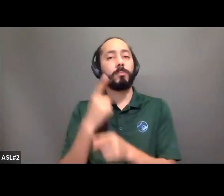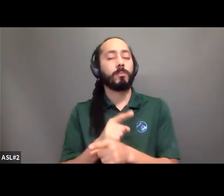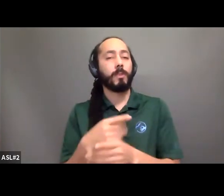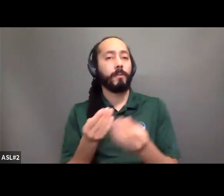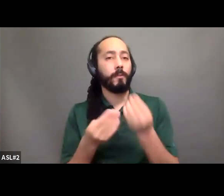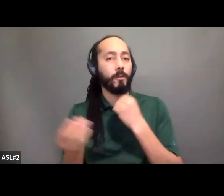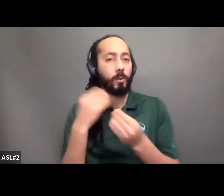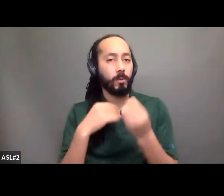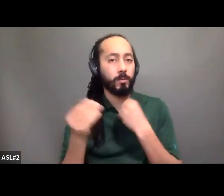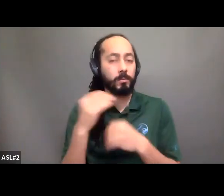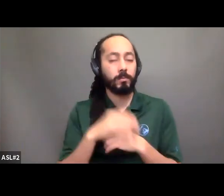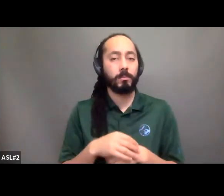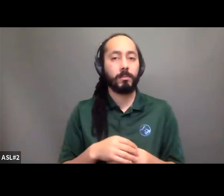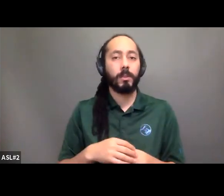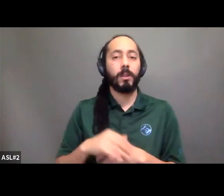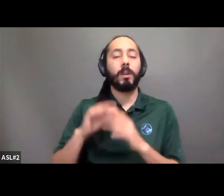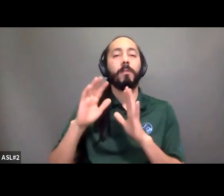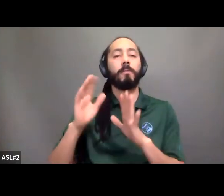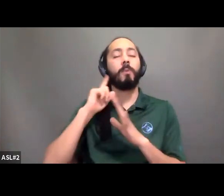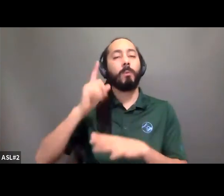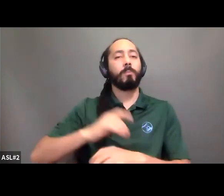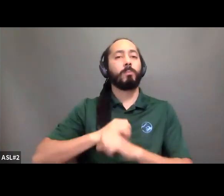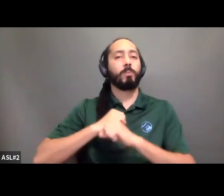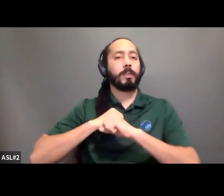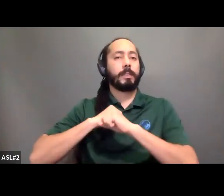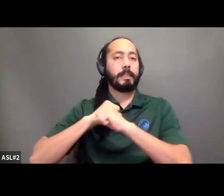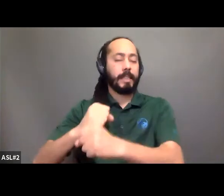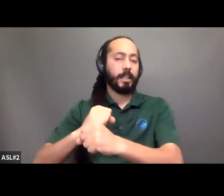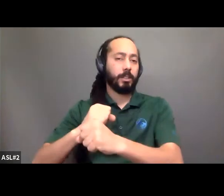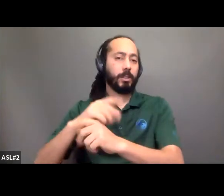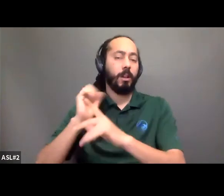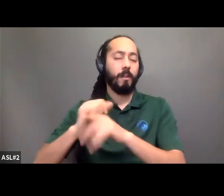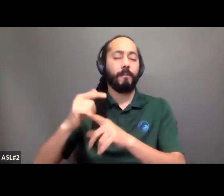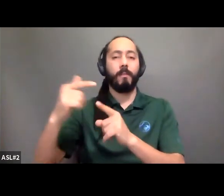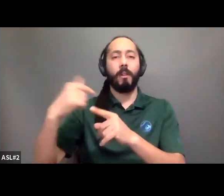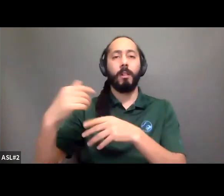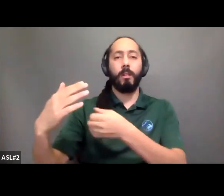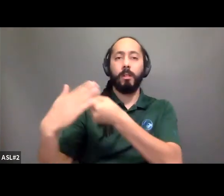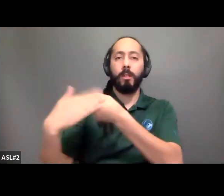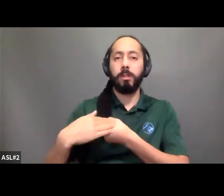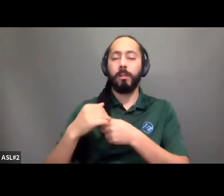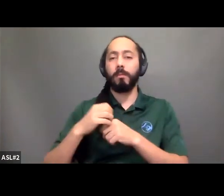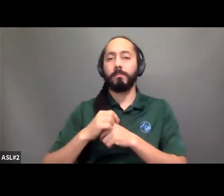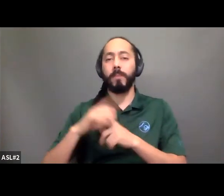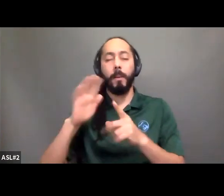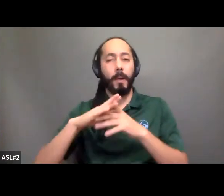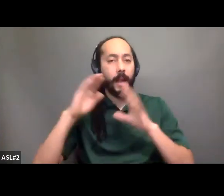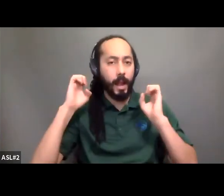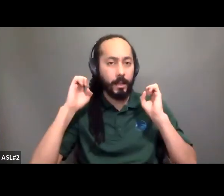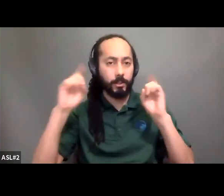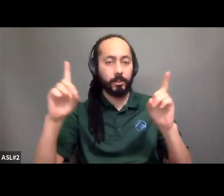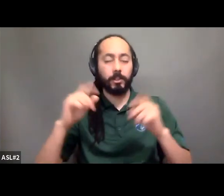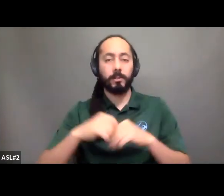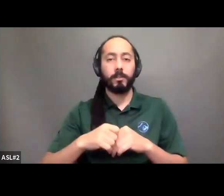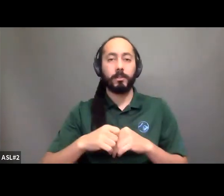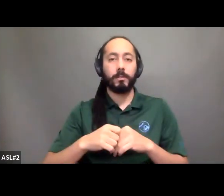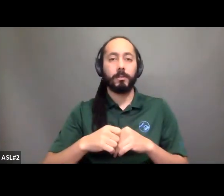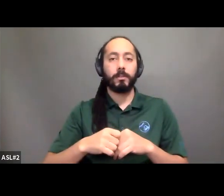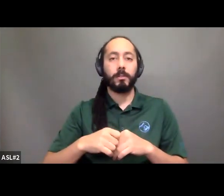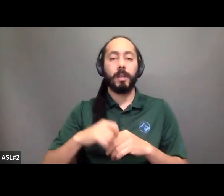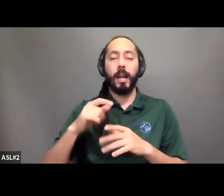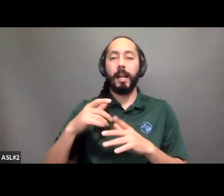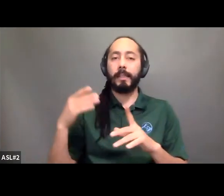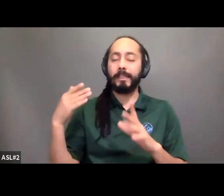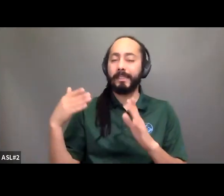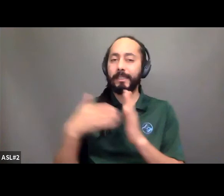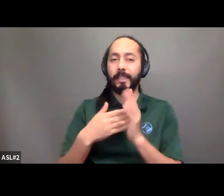for opportunities to flourish, for education, against illness, for care,